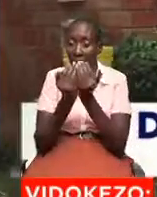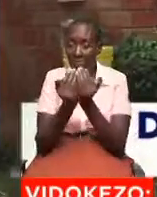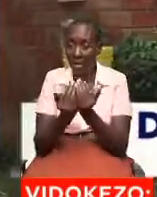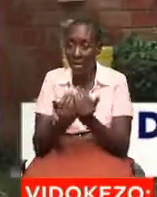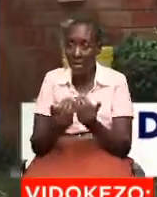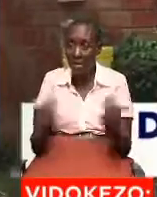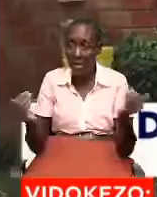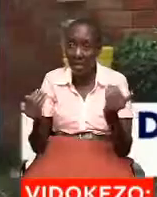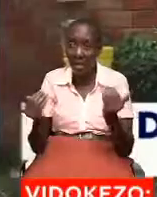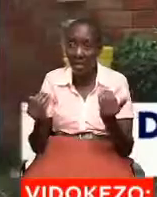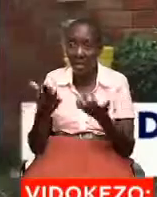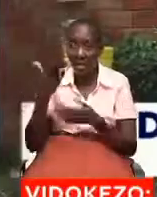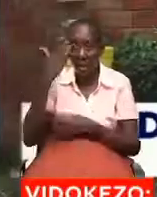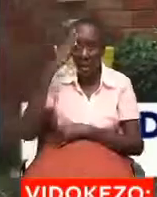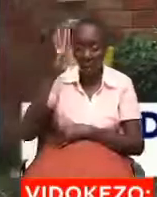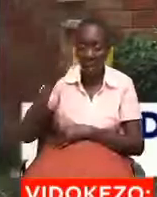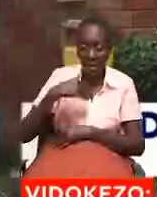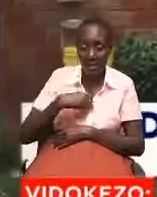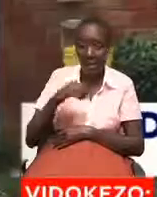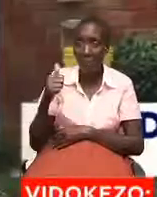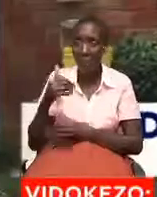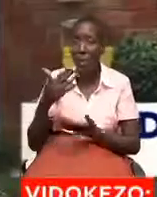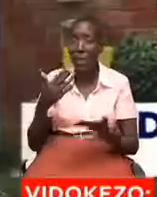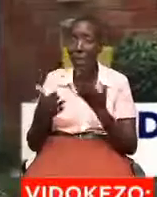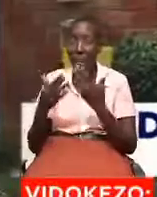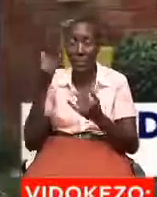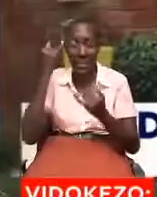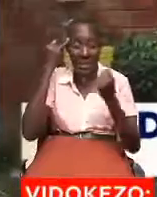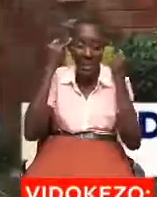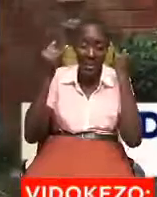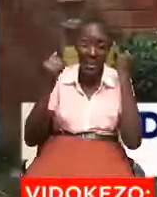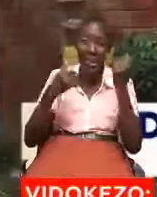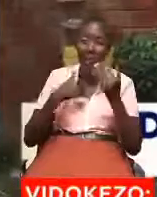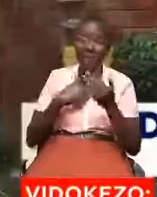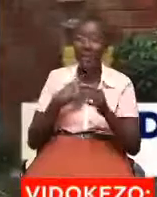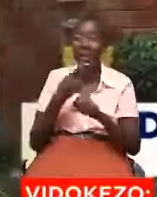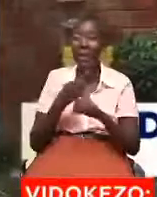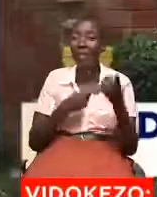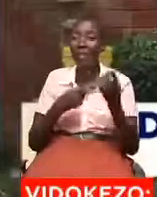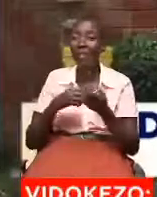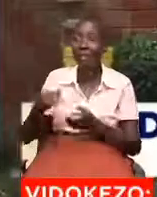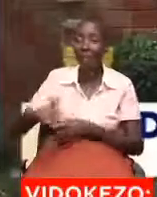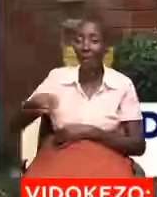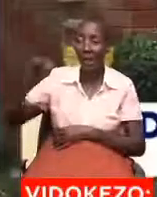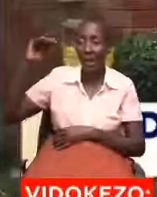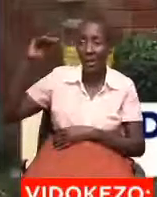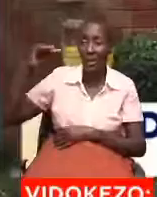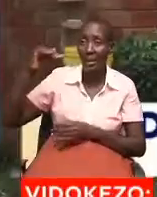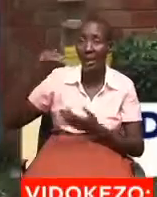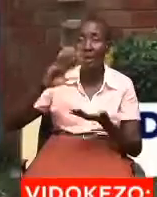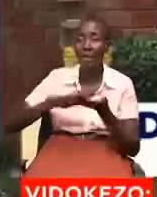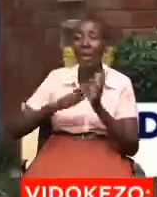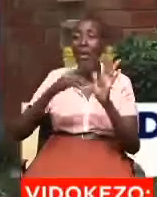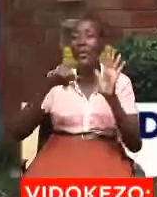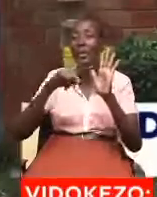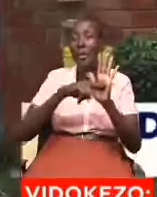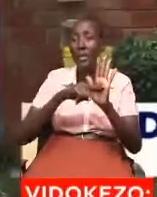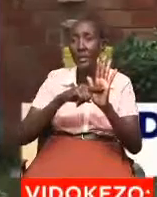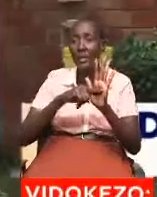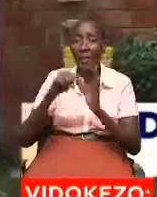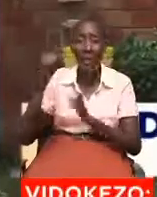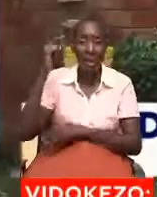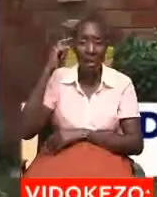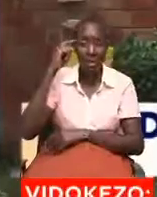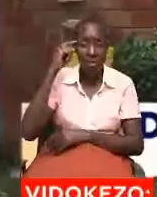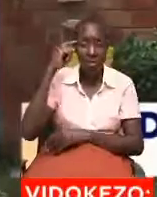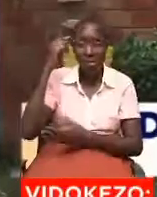lack some education, or maybe the perception that they received from maybe the elderly took it negatively, and they perceived